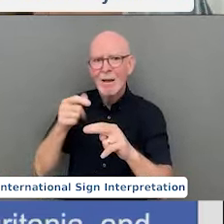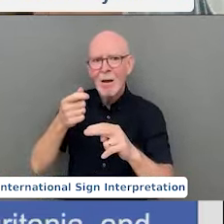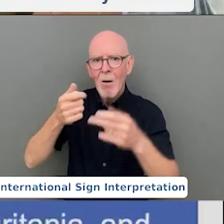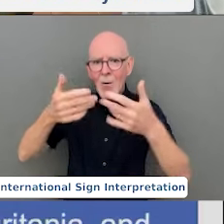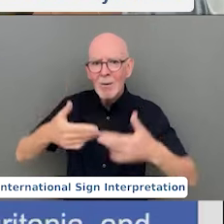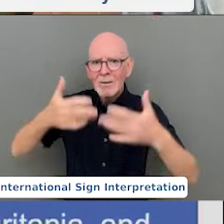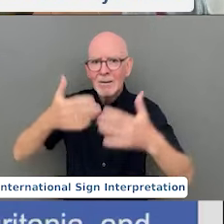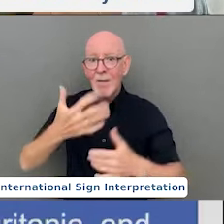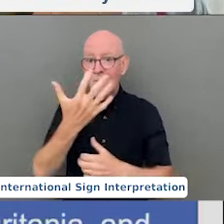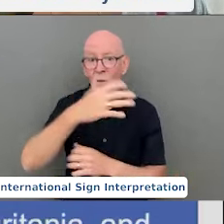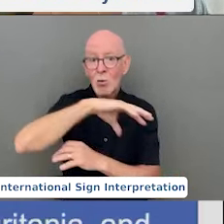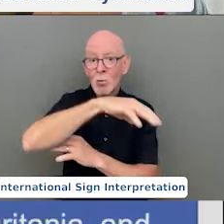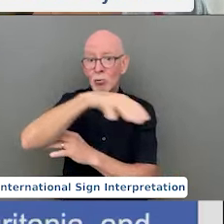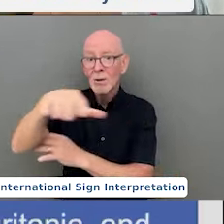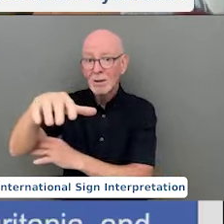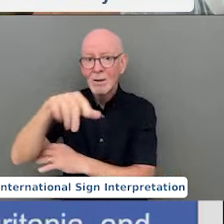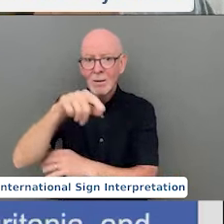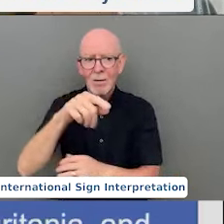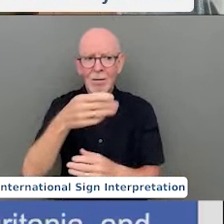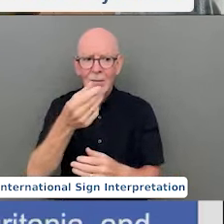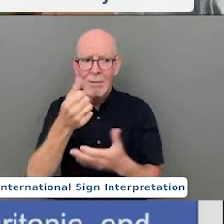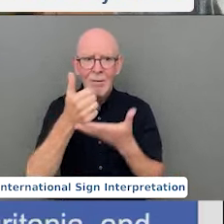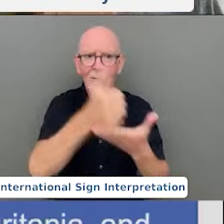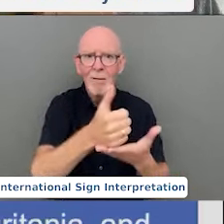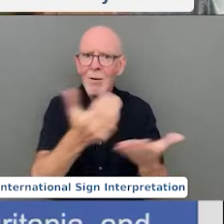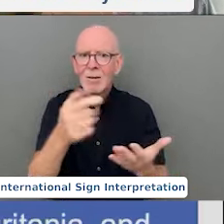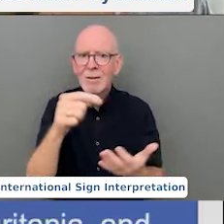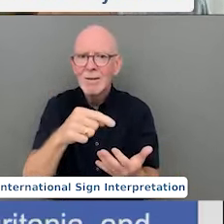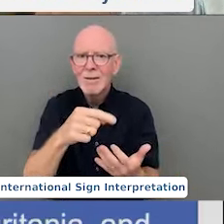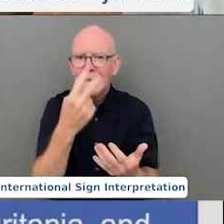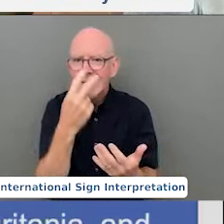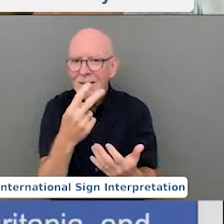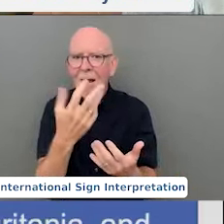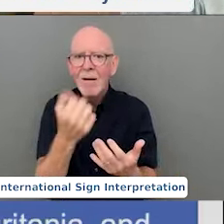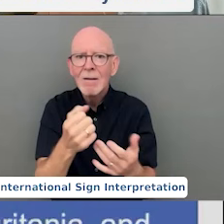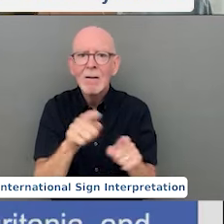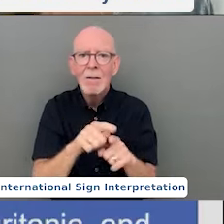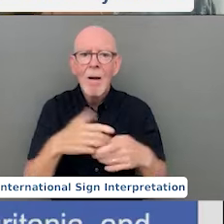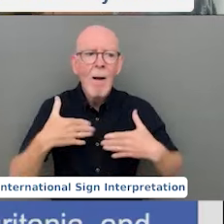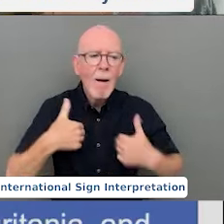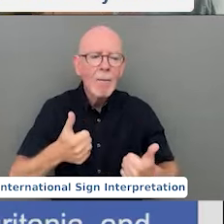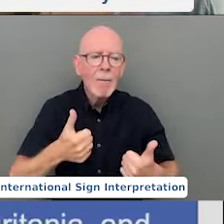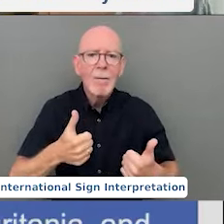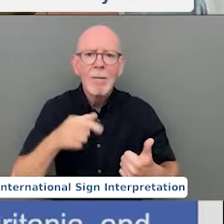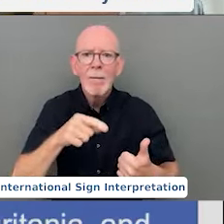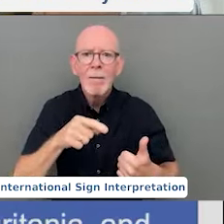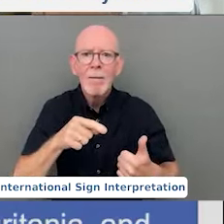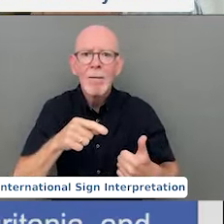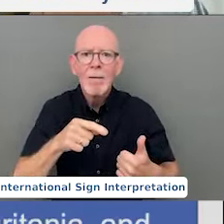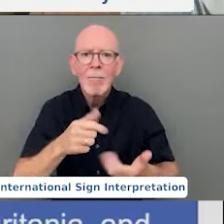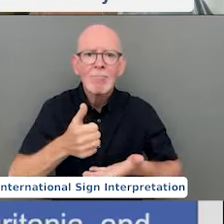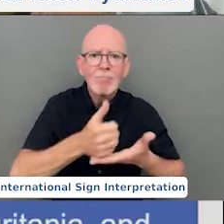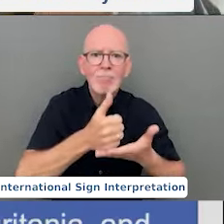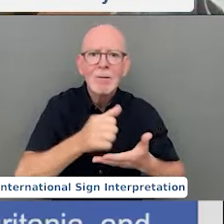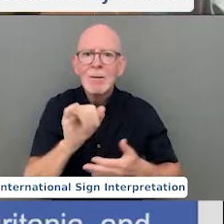better methodologies on the social protection side. So in the report, we look at costing across 5